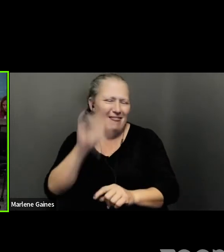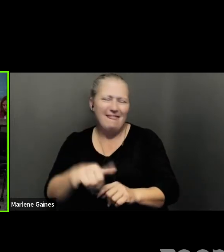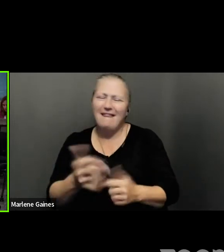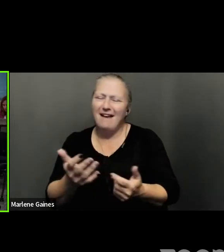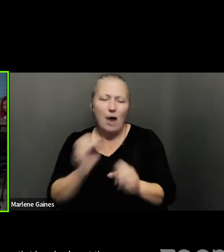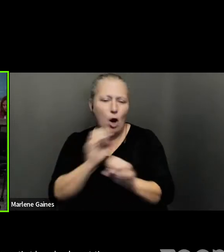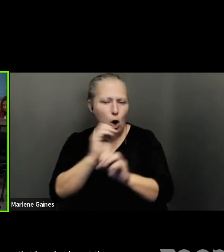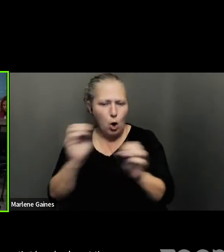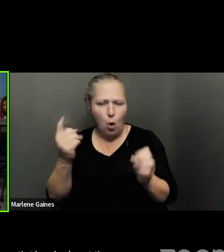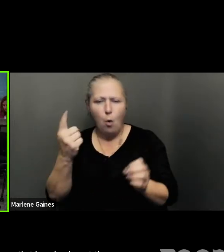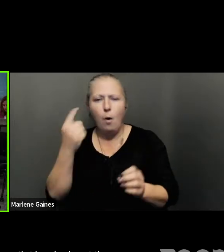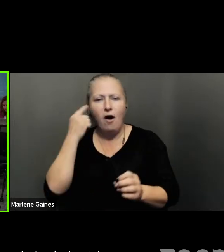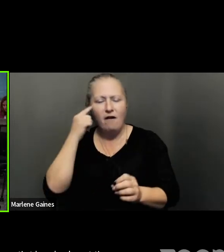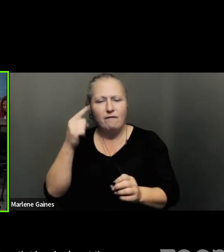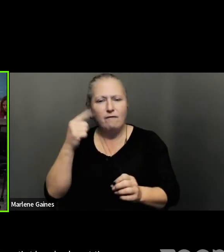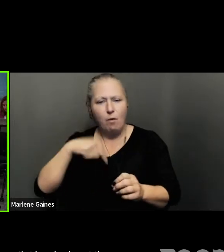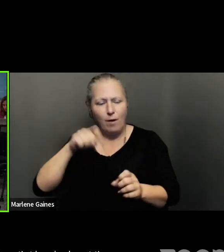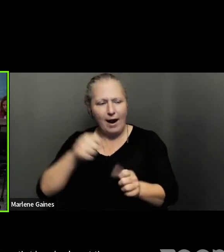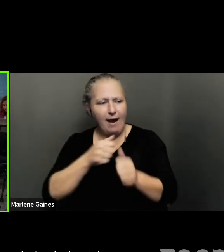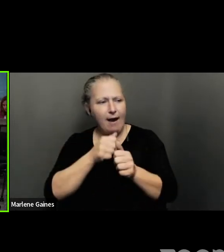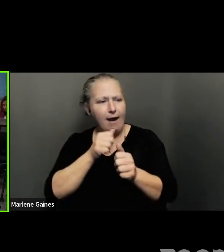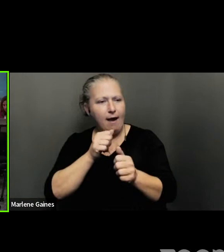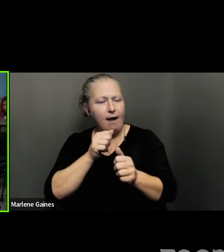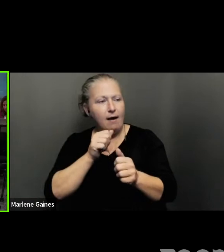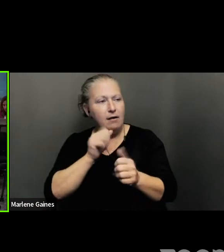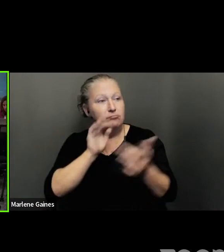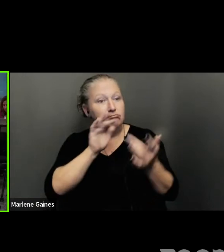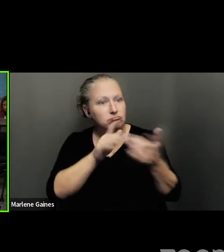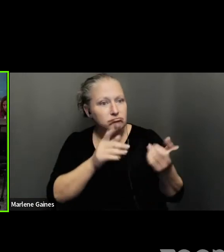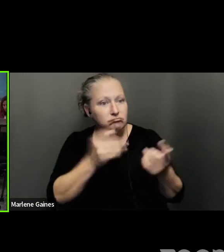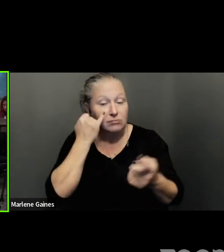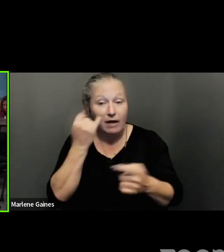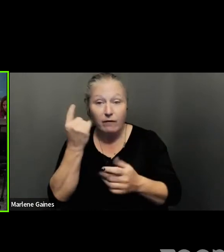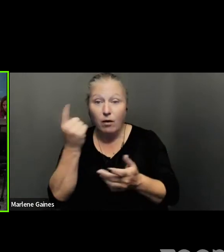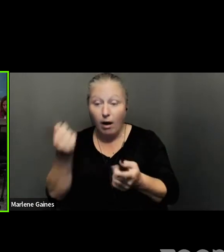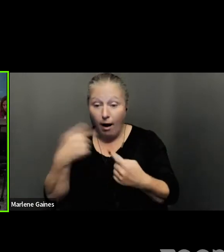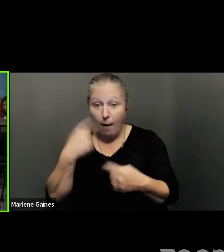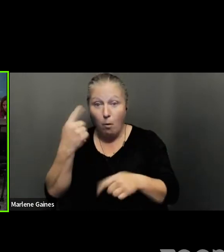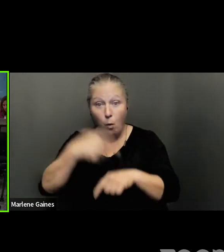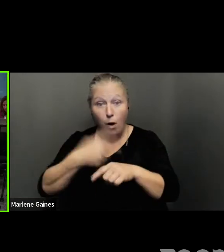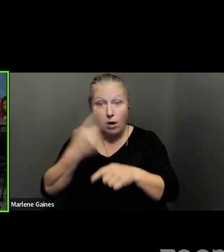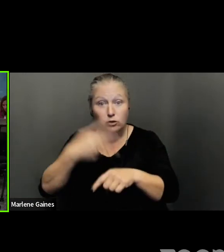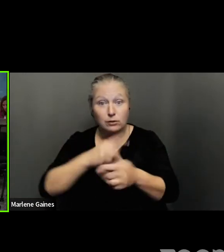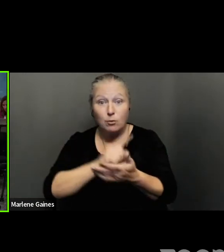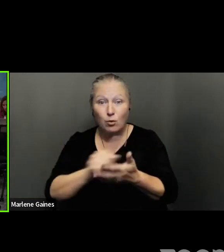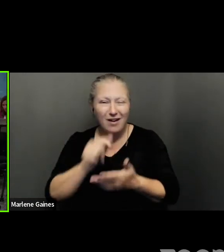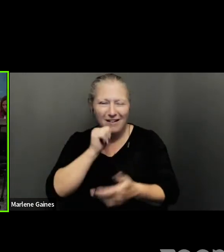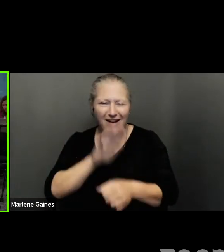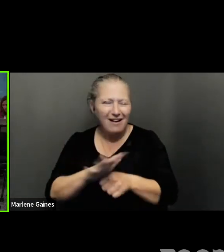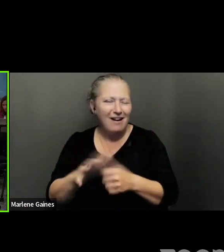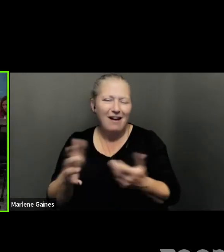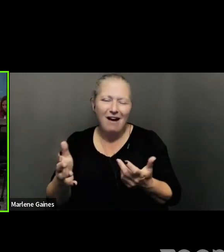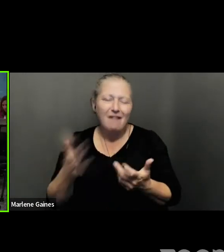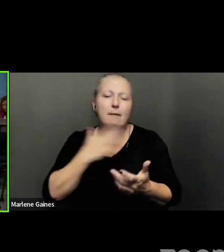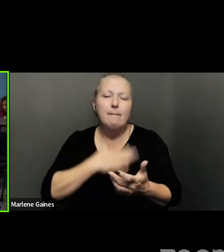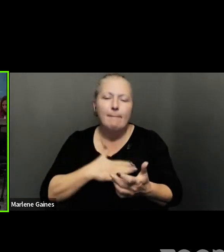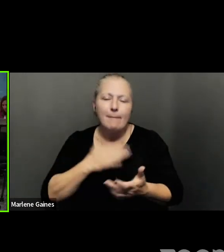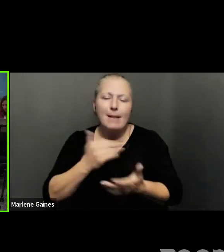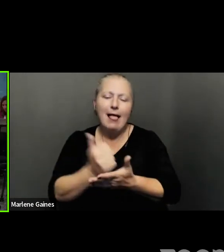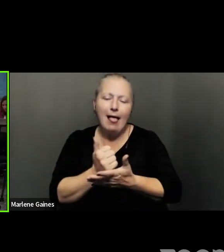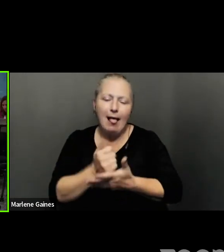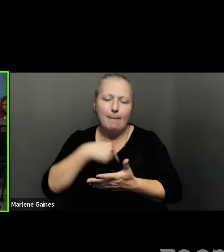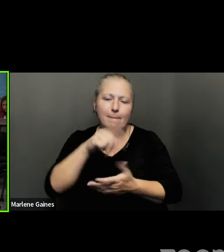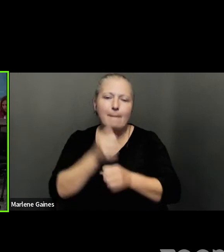no one for us to follow up with. You come in 1 or 2 days a week, it's not sufficient. So please help us make